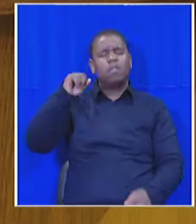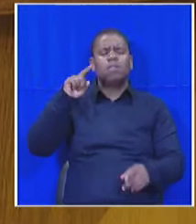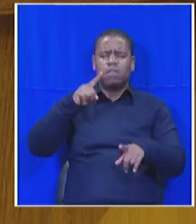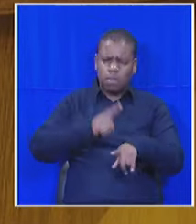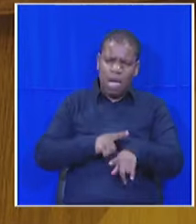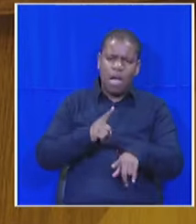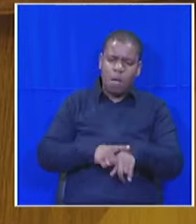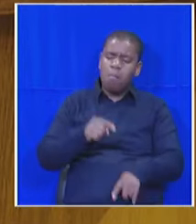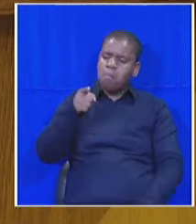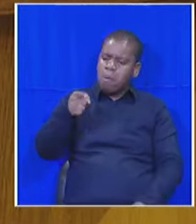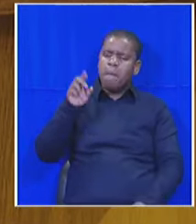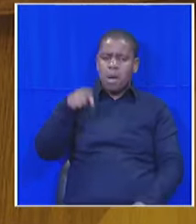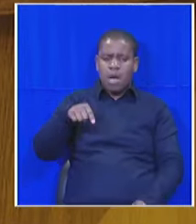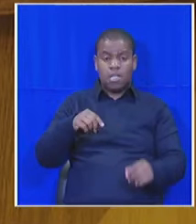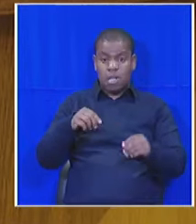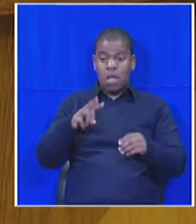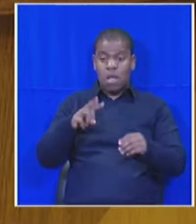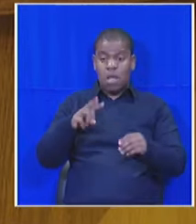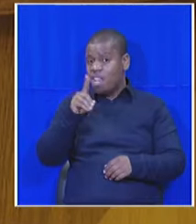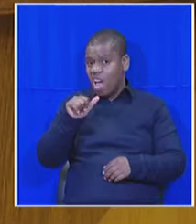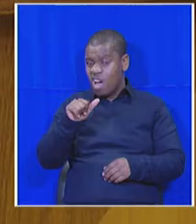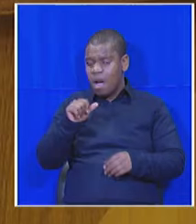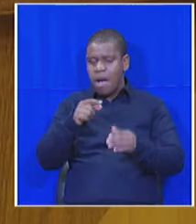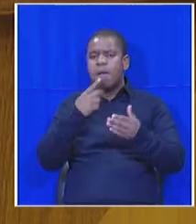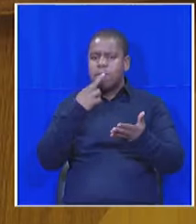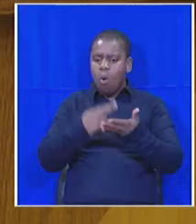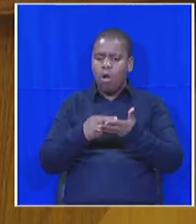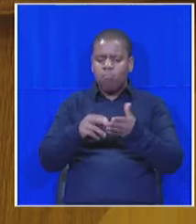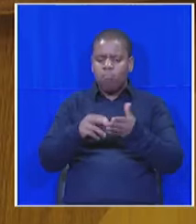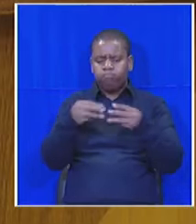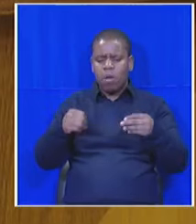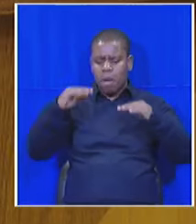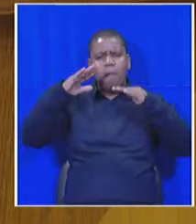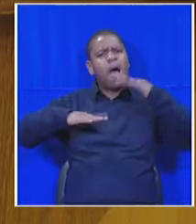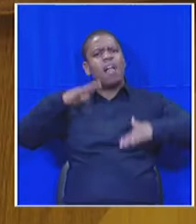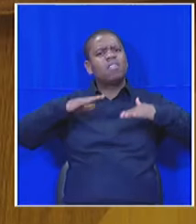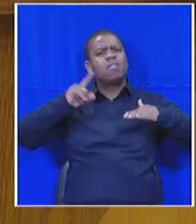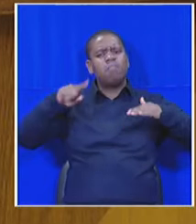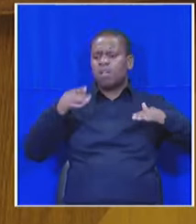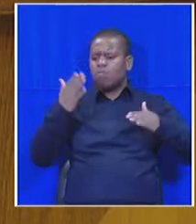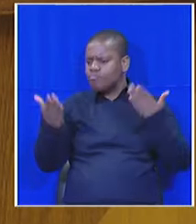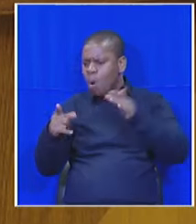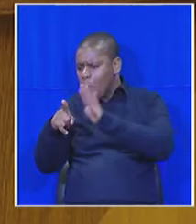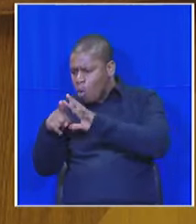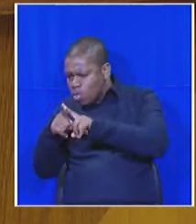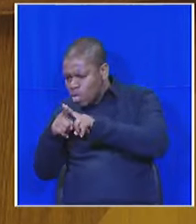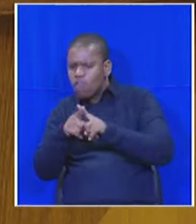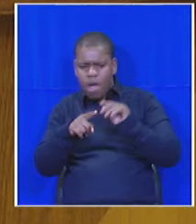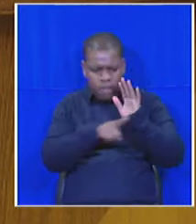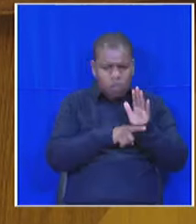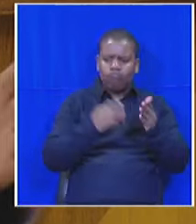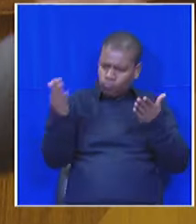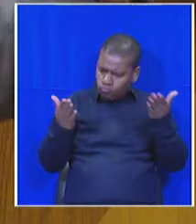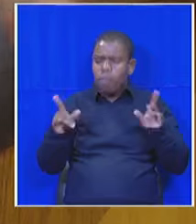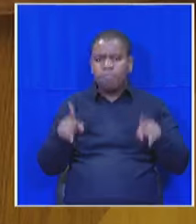must be a balance in media reporting. Because otherwise we are sending out a message. And I get calls. I got a call the other day